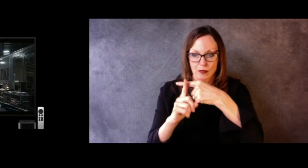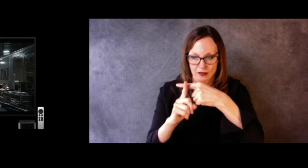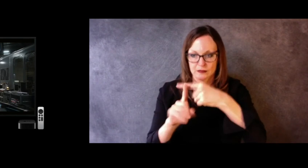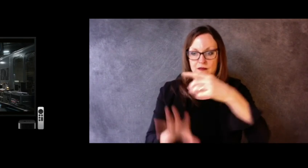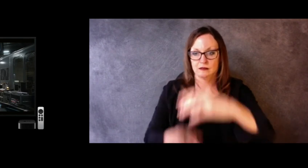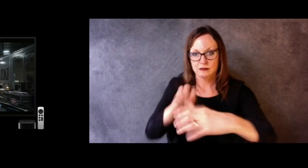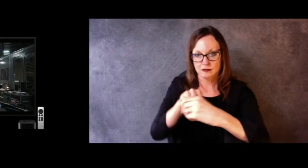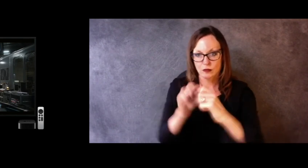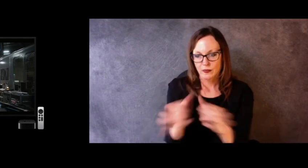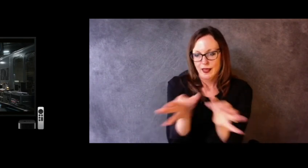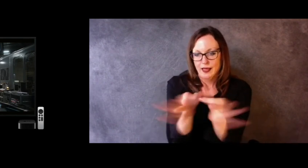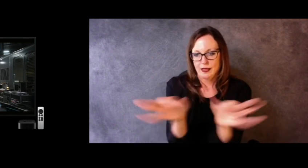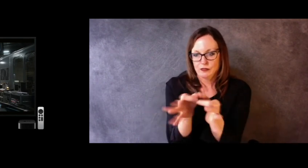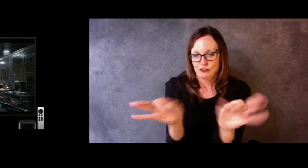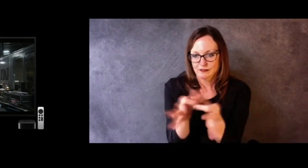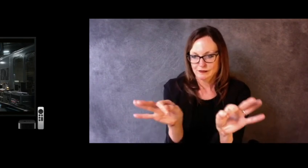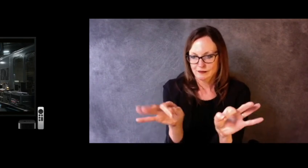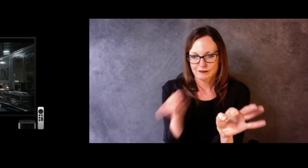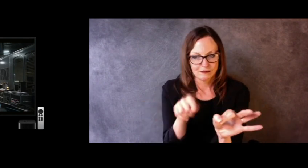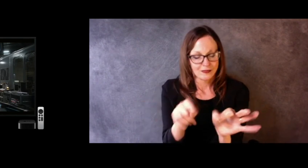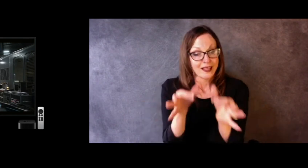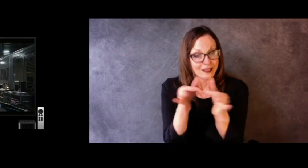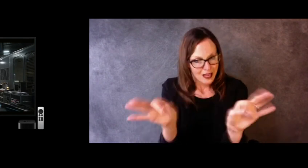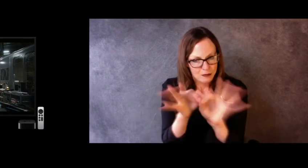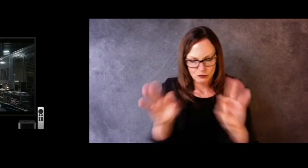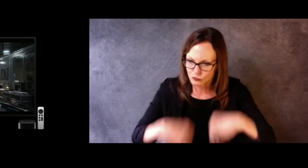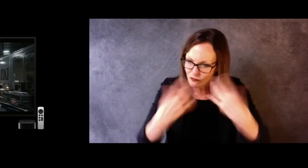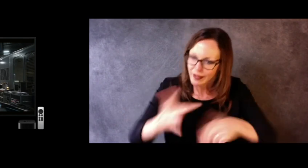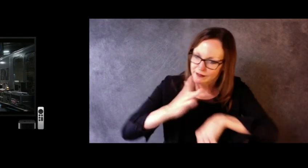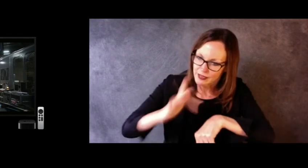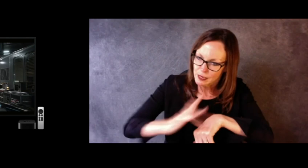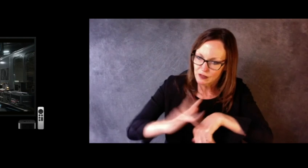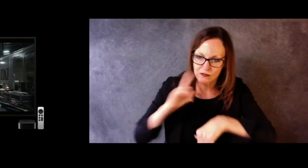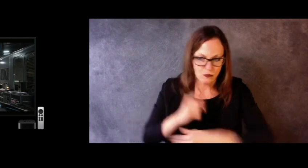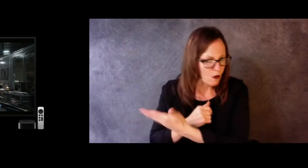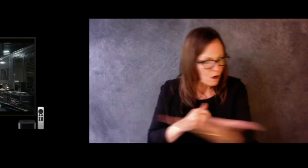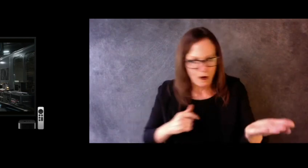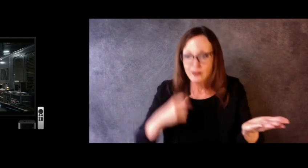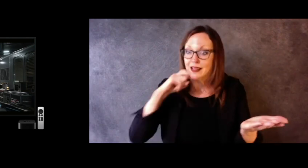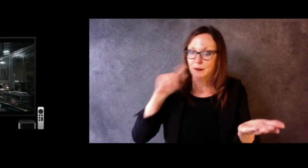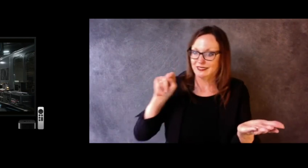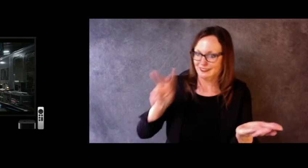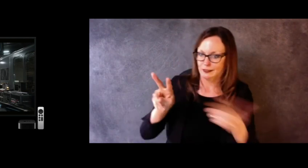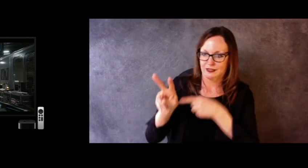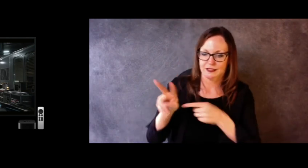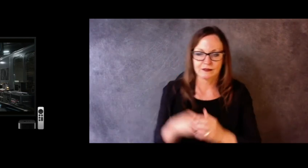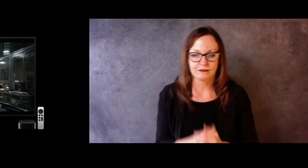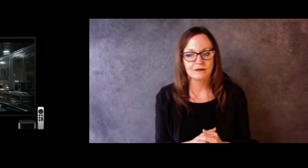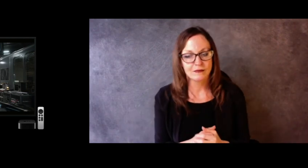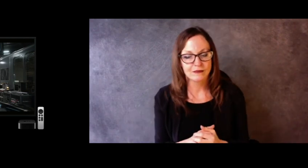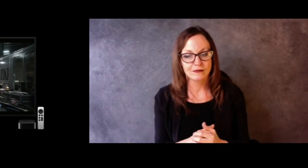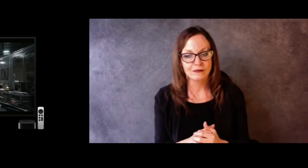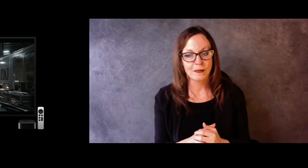languages, available in all countries where Apple TV Plus is available. They also support audio descriptions in 9 languages and